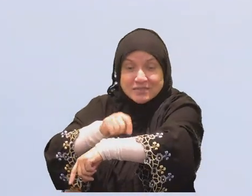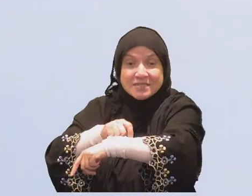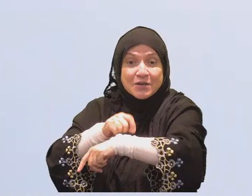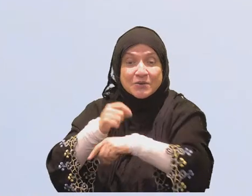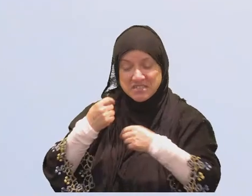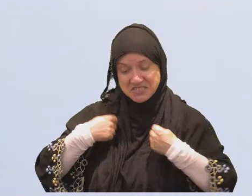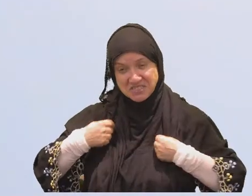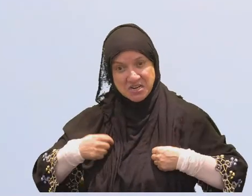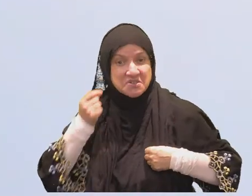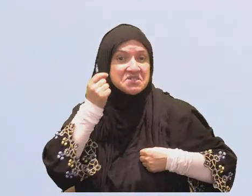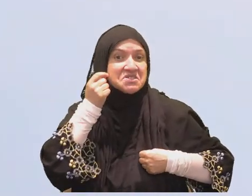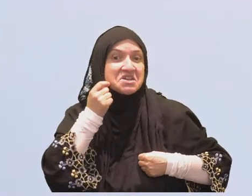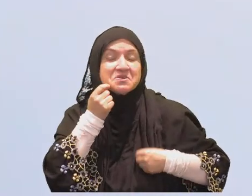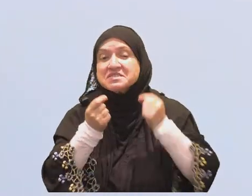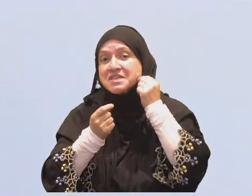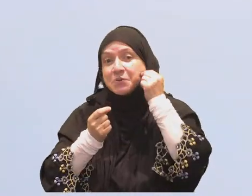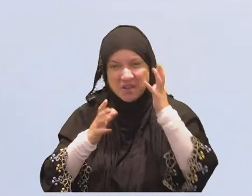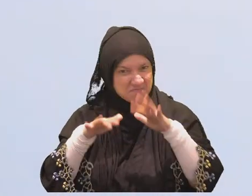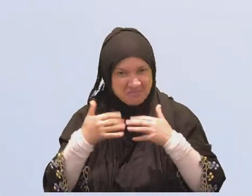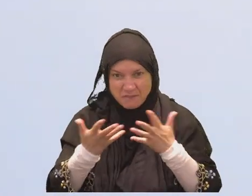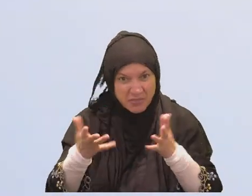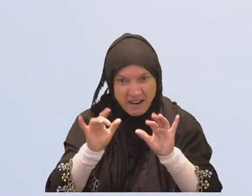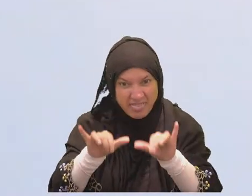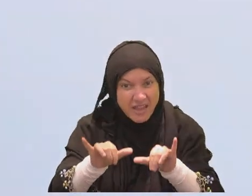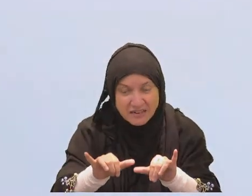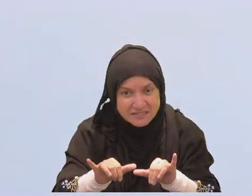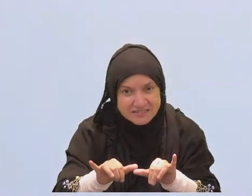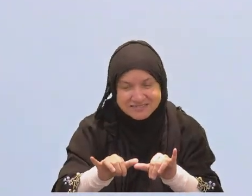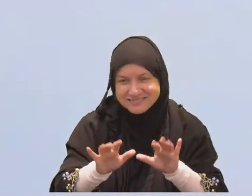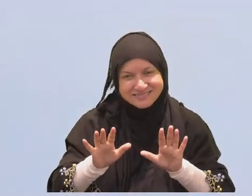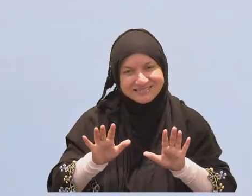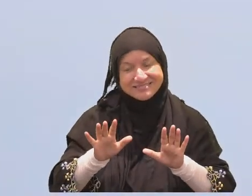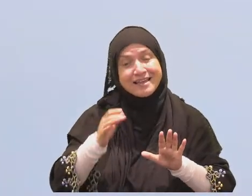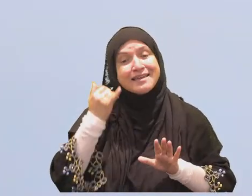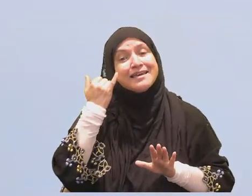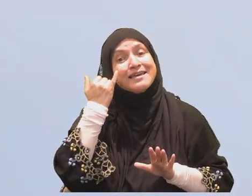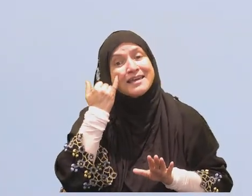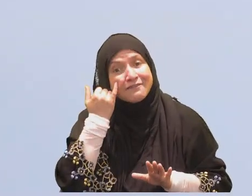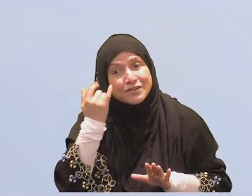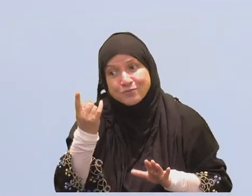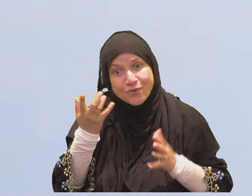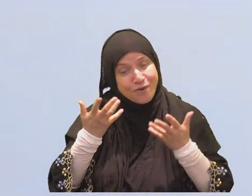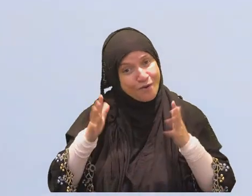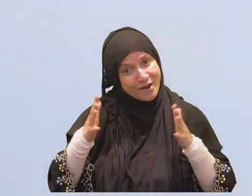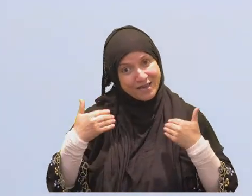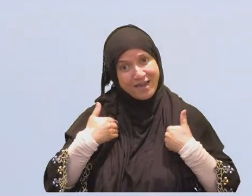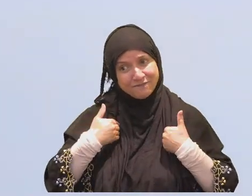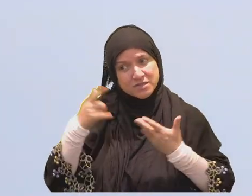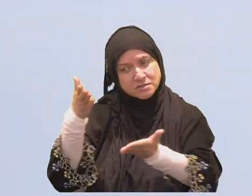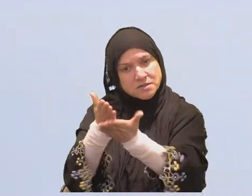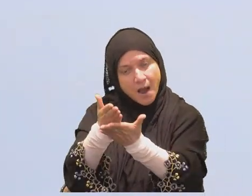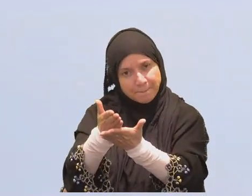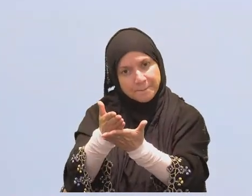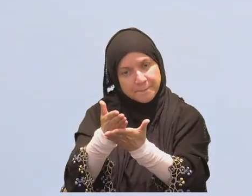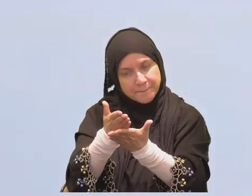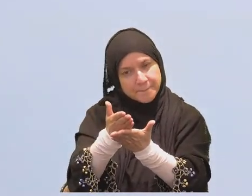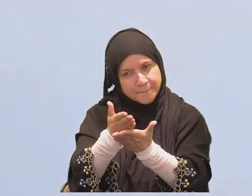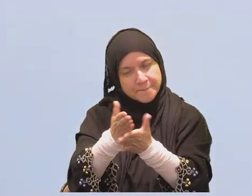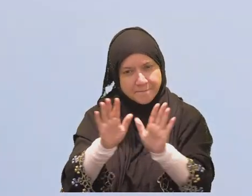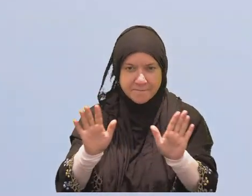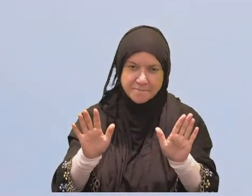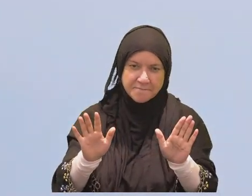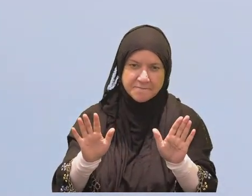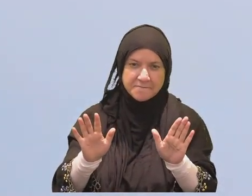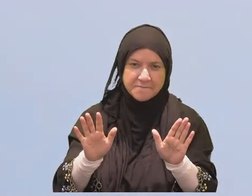fine, it's okay. Don't get any more. Because I don't have the right to paint up my